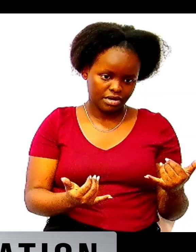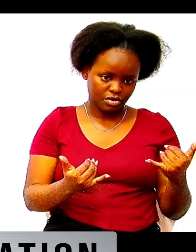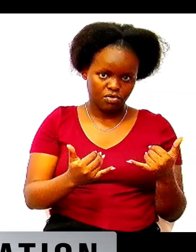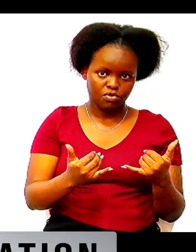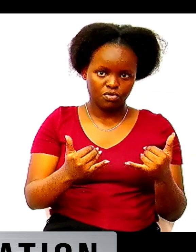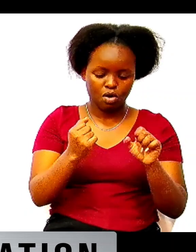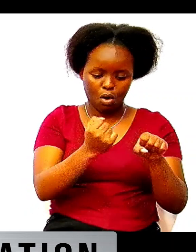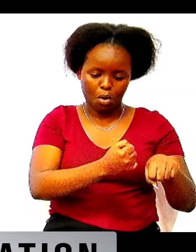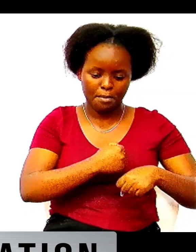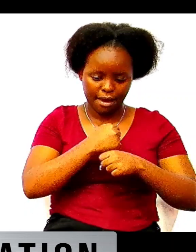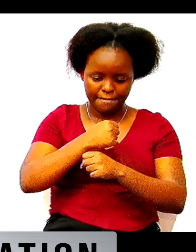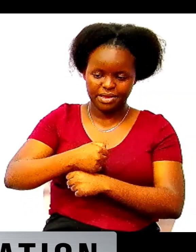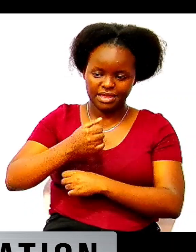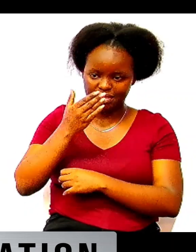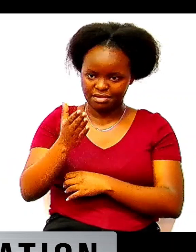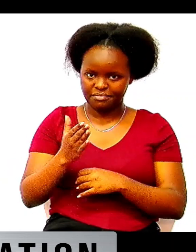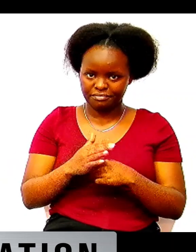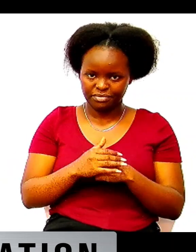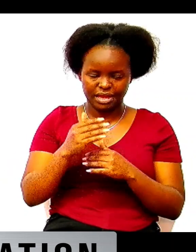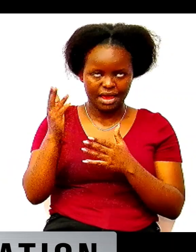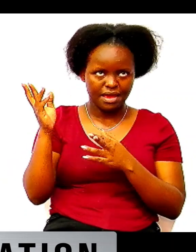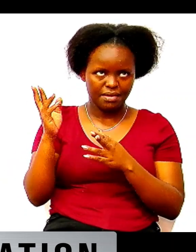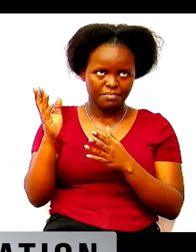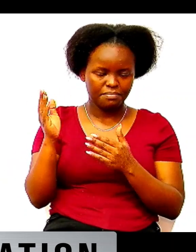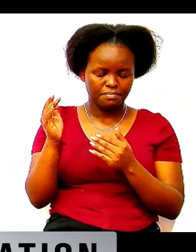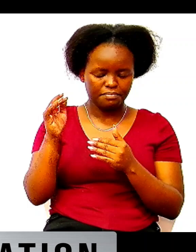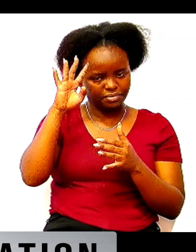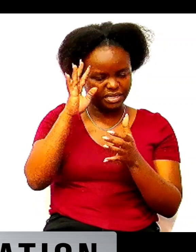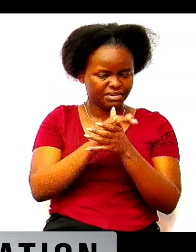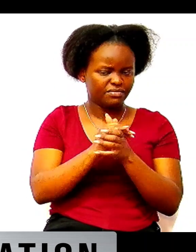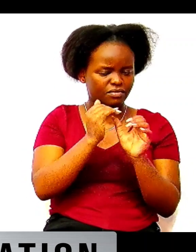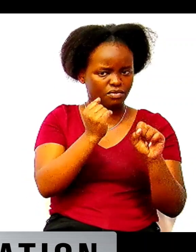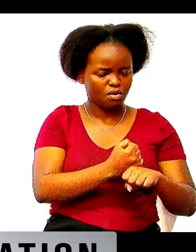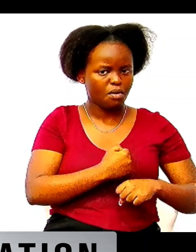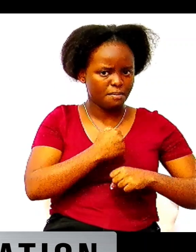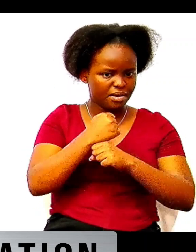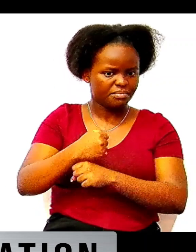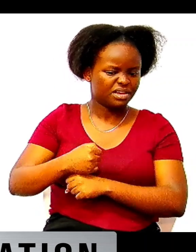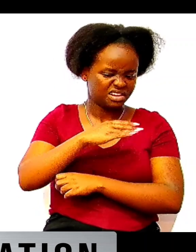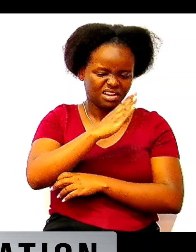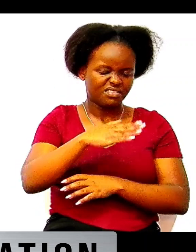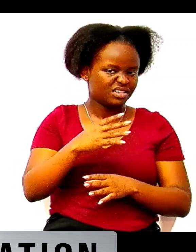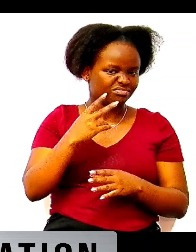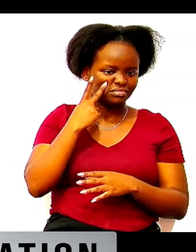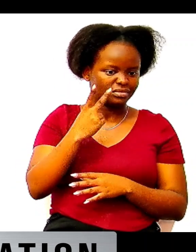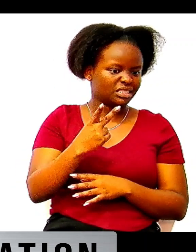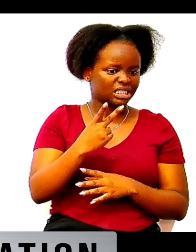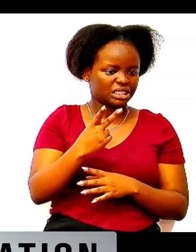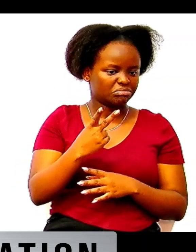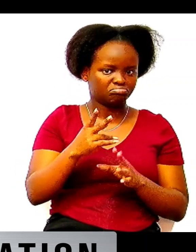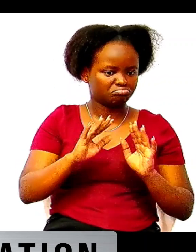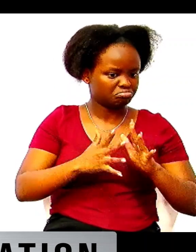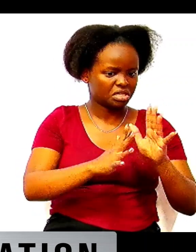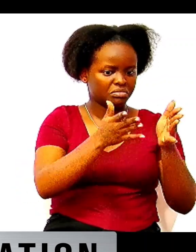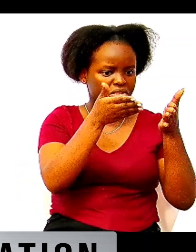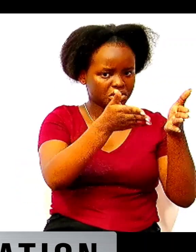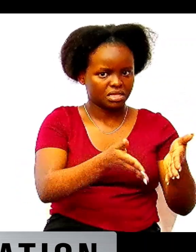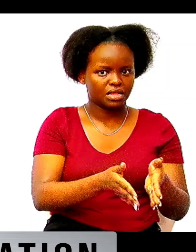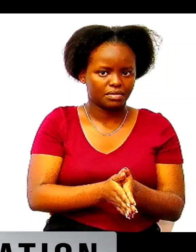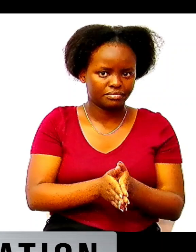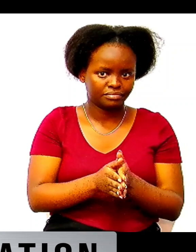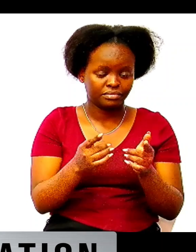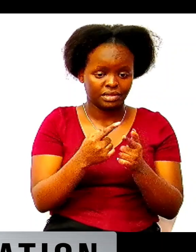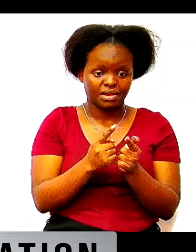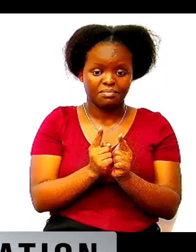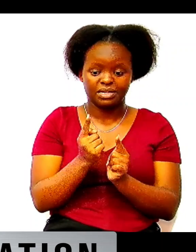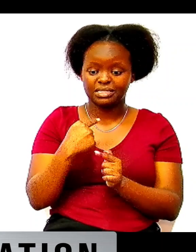Bay. I believe Homa Bayrians have never seen that kind of thing. But Jonah, we